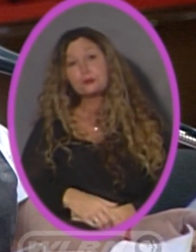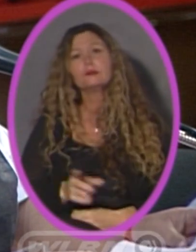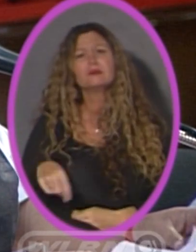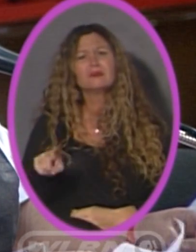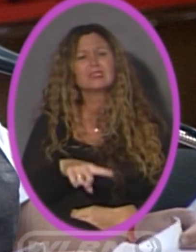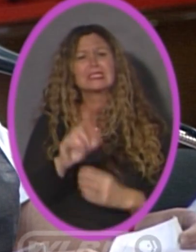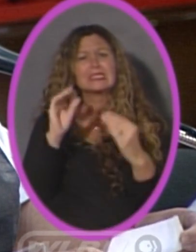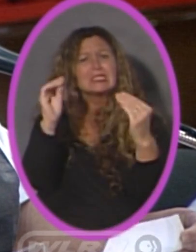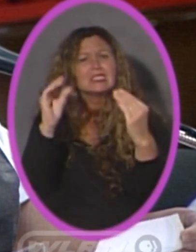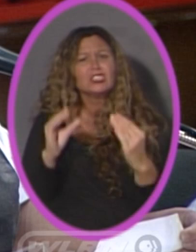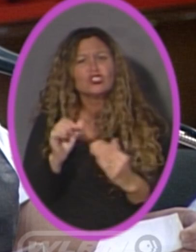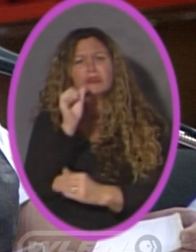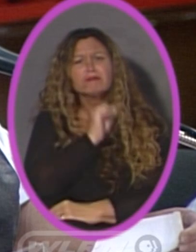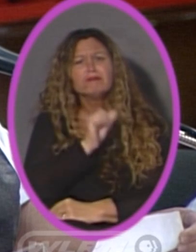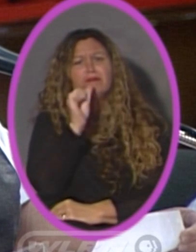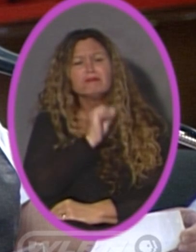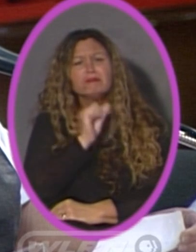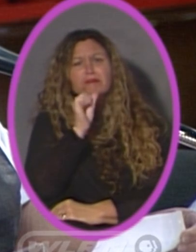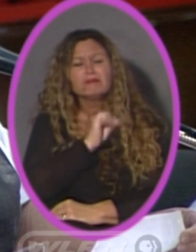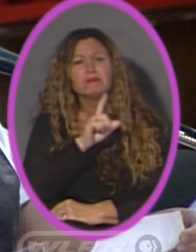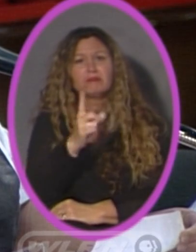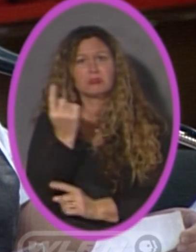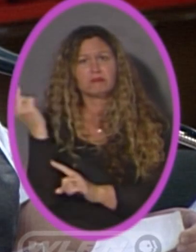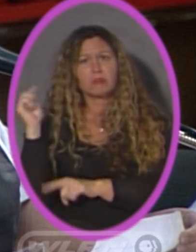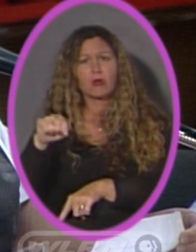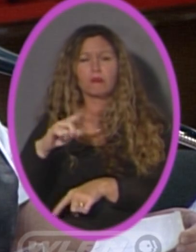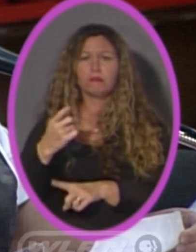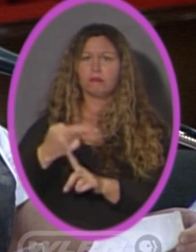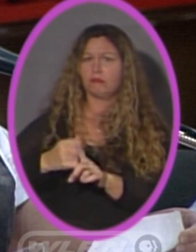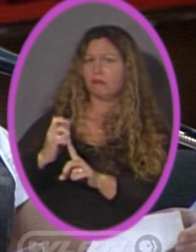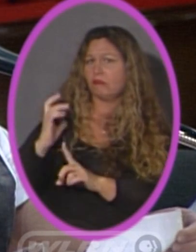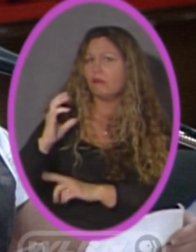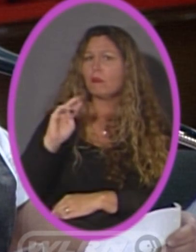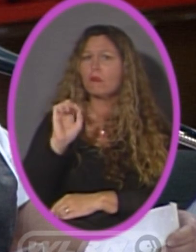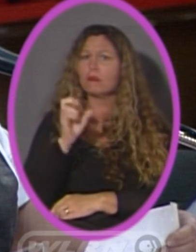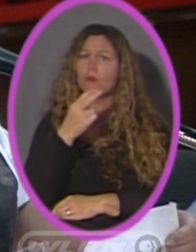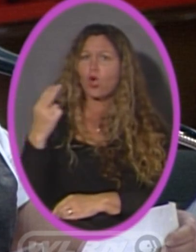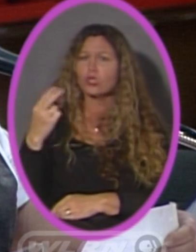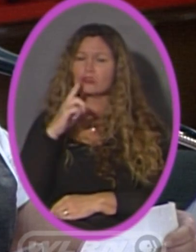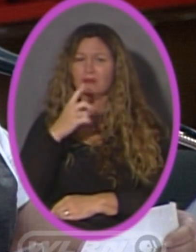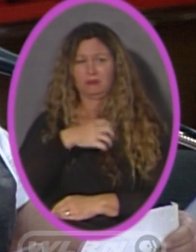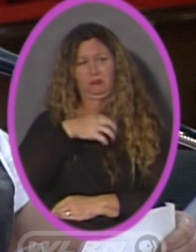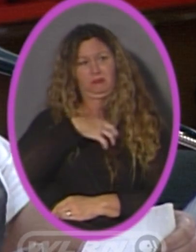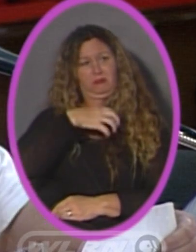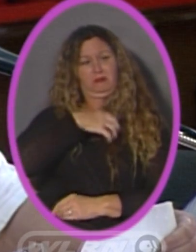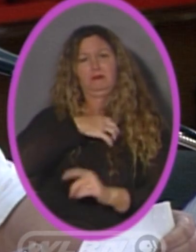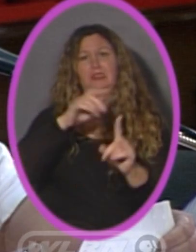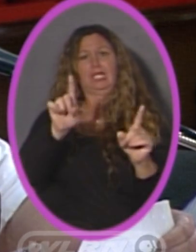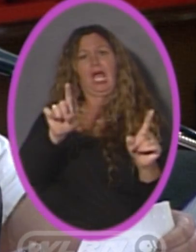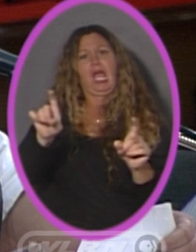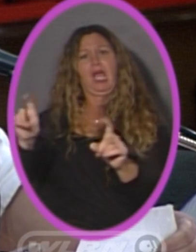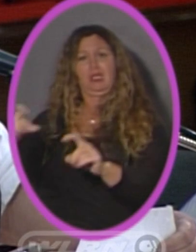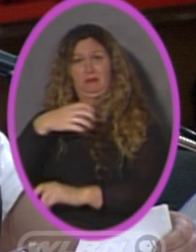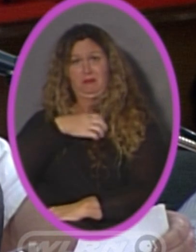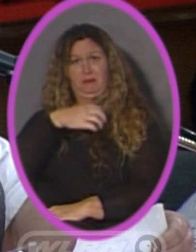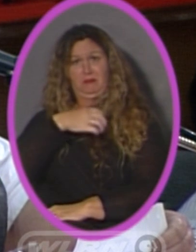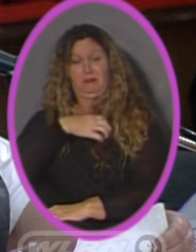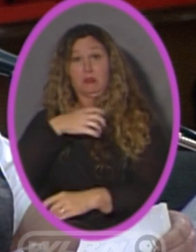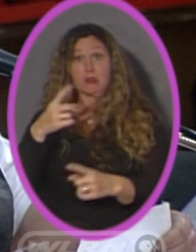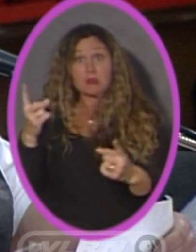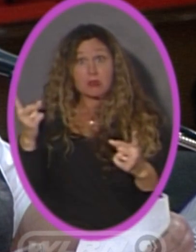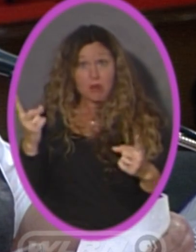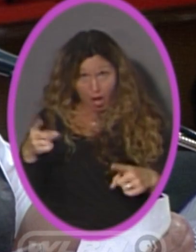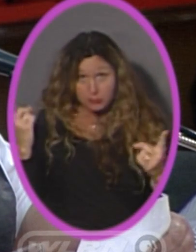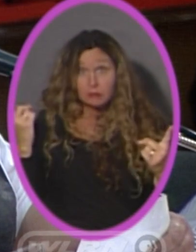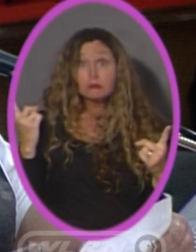and intimidated for having spoken out at the board meeting in March. Then teachers were being called into their principal's office and placed on speakerphone with